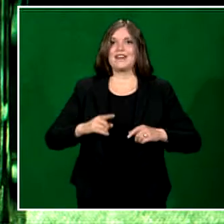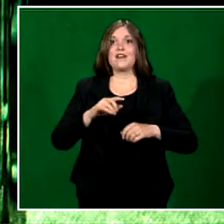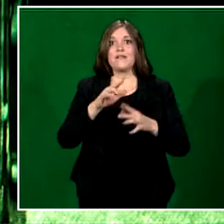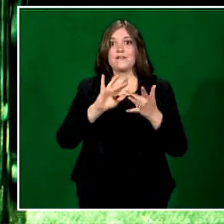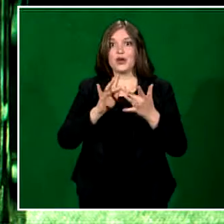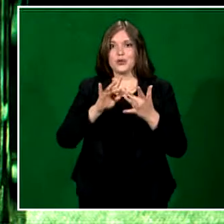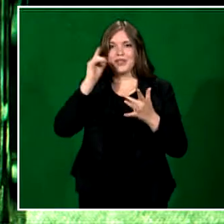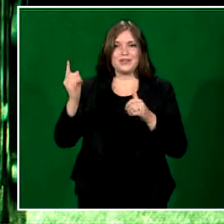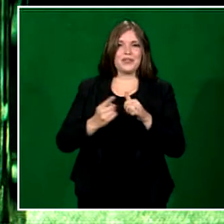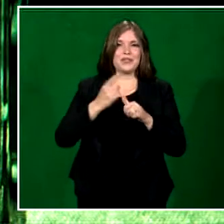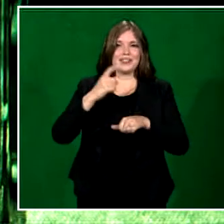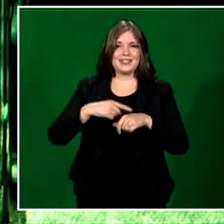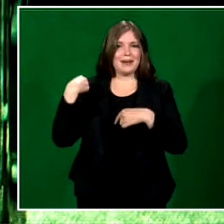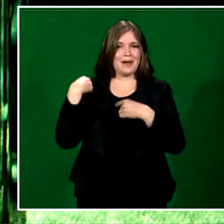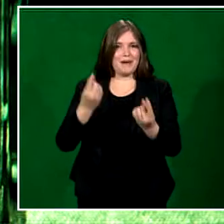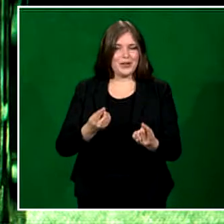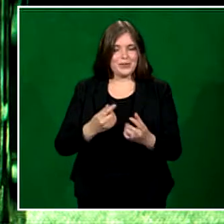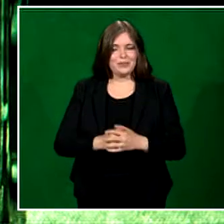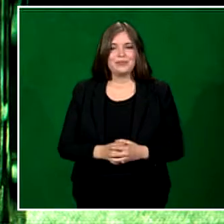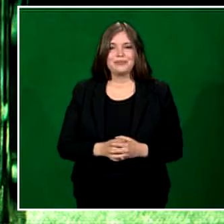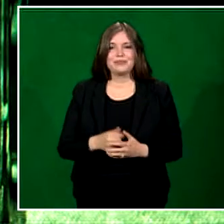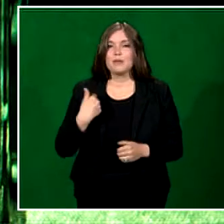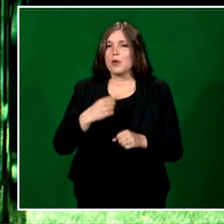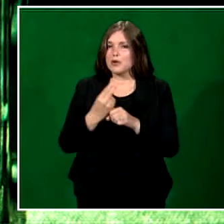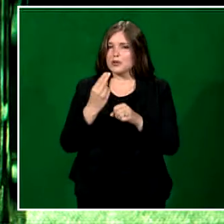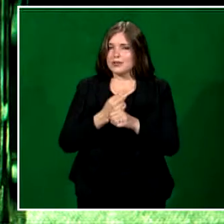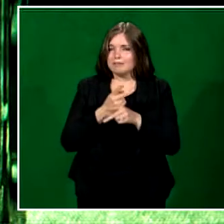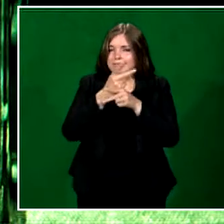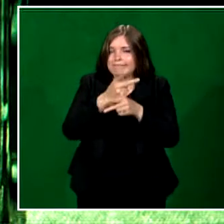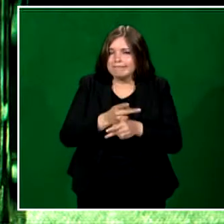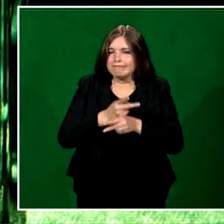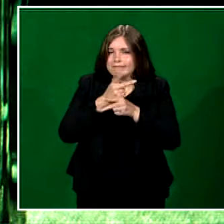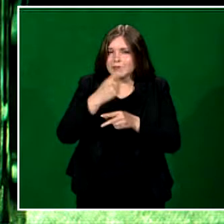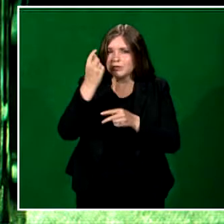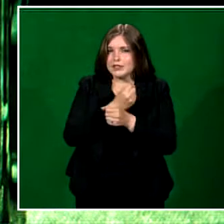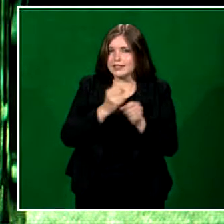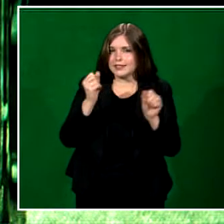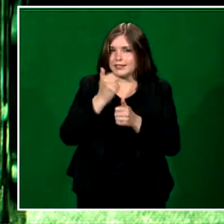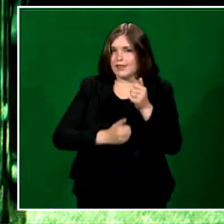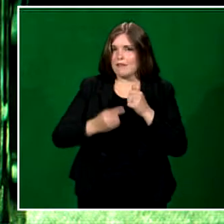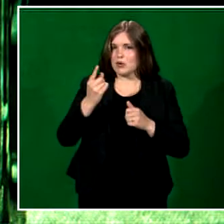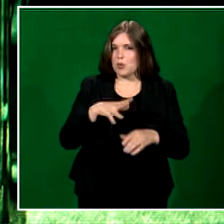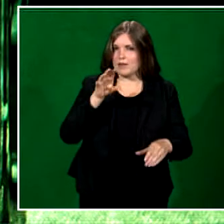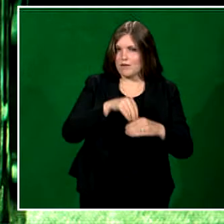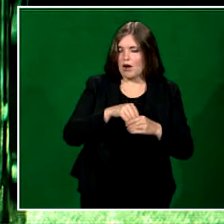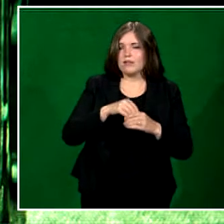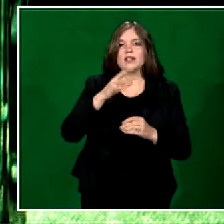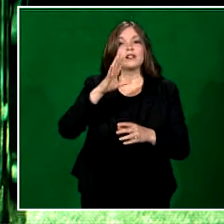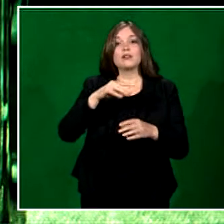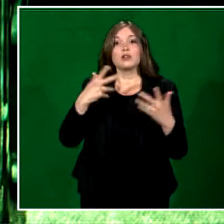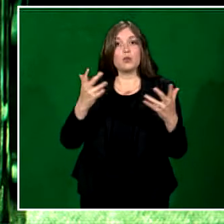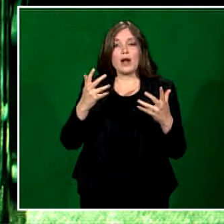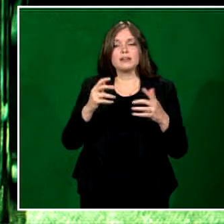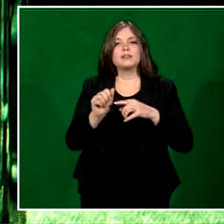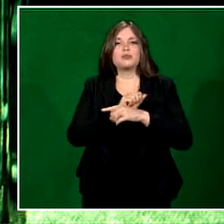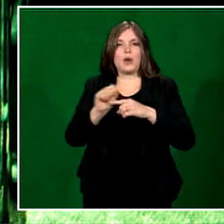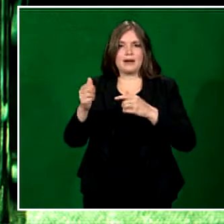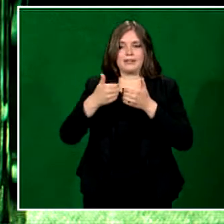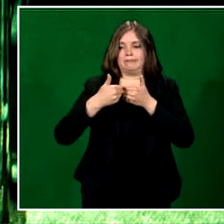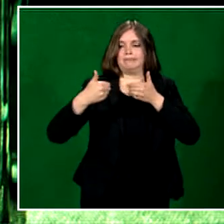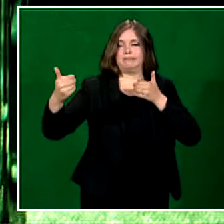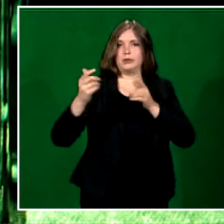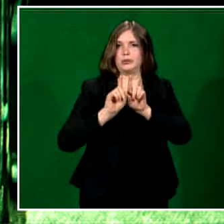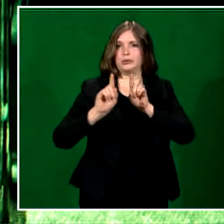ever. While we're taking extra precautions this year for the safety of everyone involved, including practicing social distancing with our small